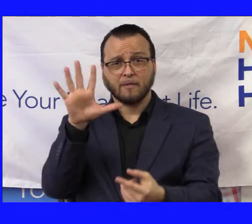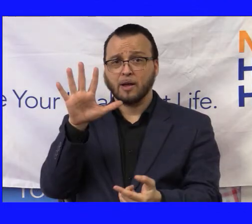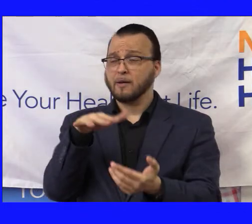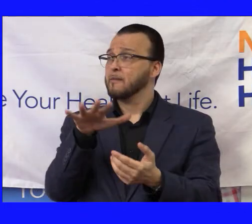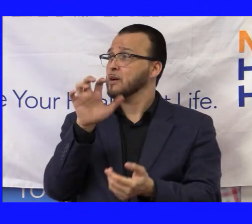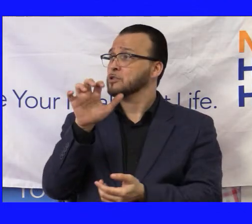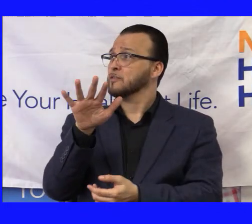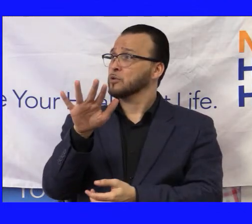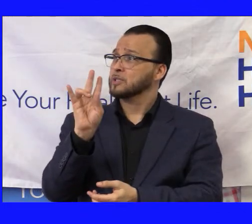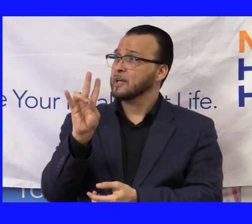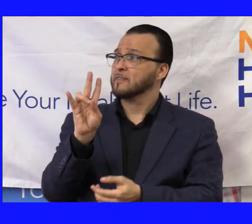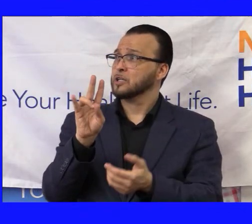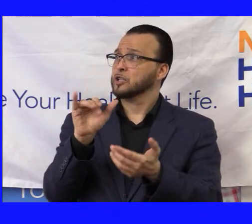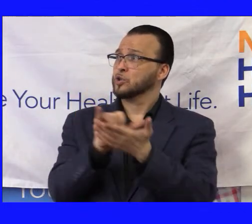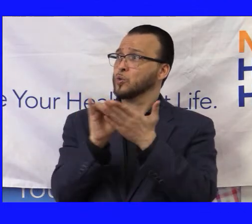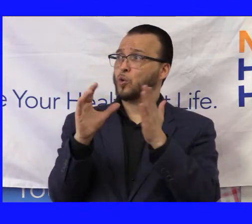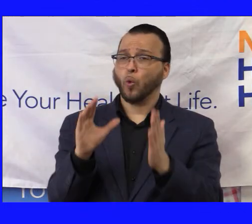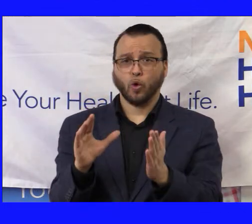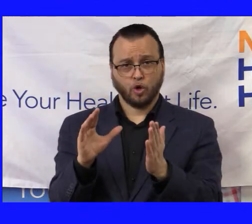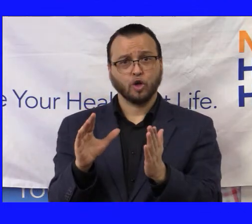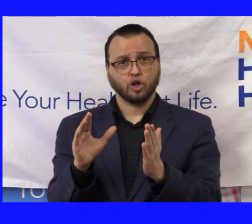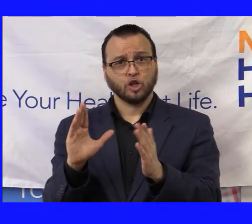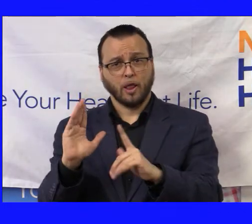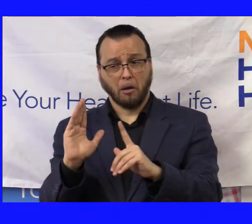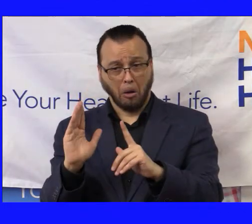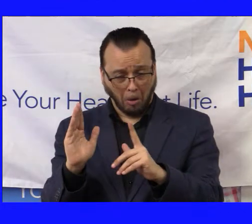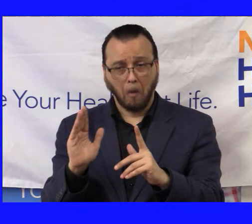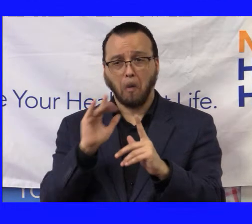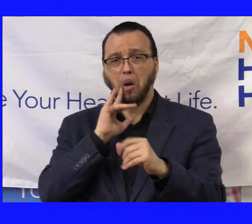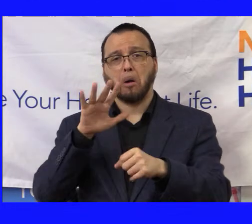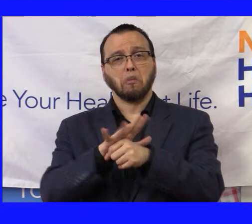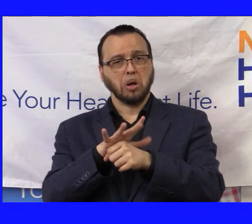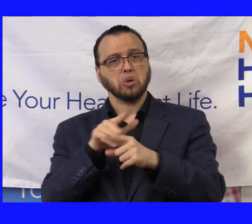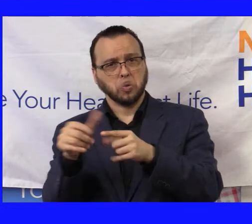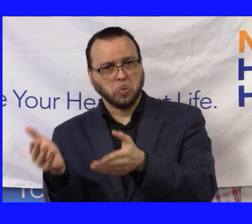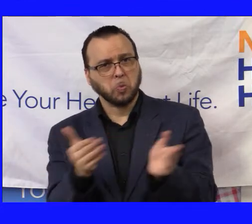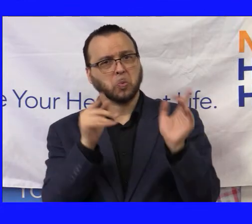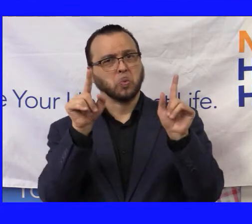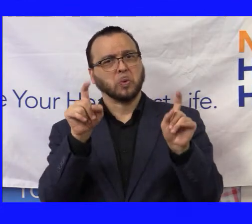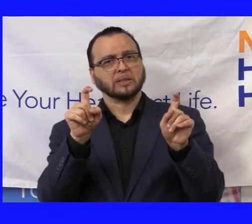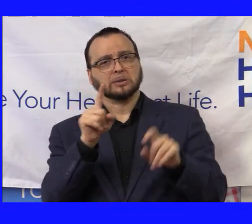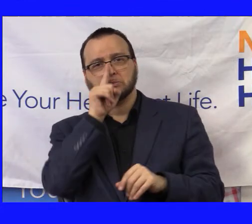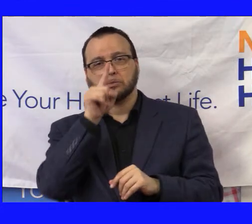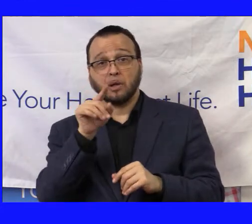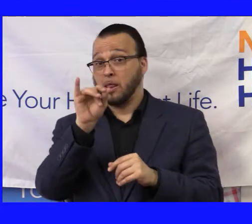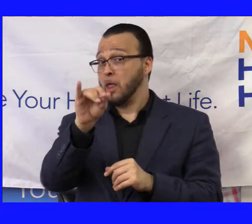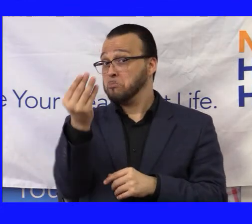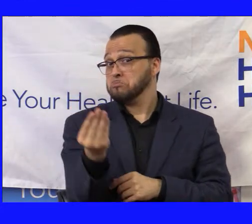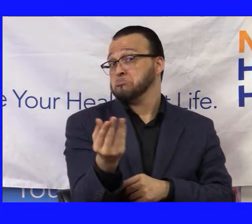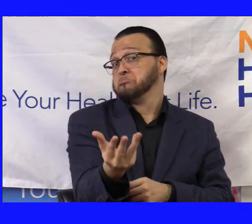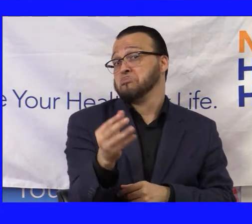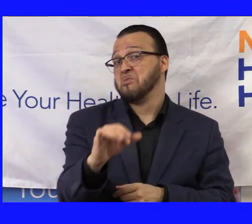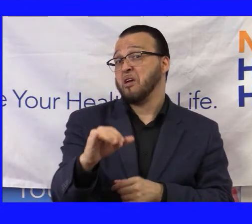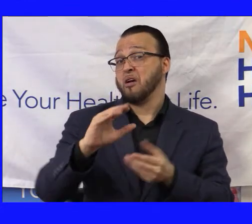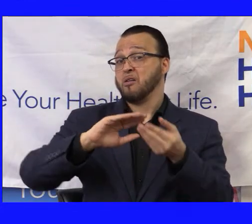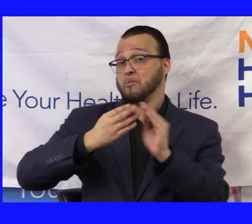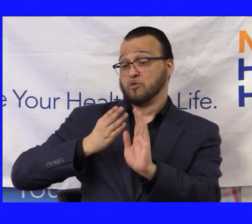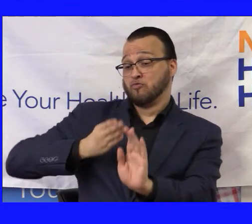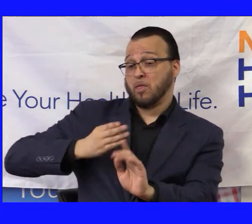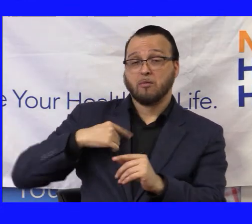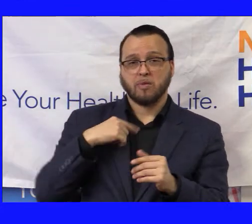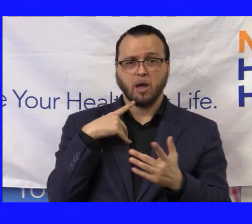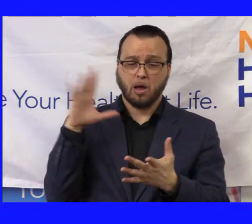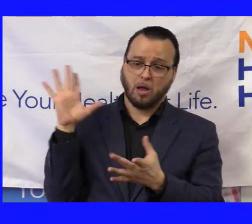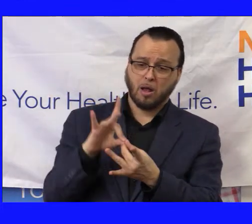547,000 New Yorkers that we've been able to commit to getting tested. And by the way, that effort right there has contributed to New York